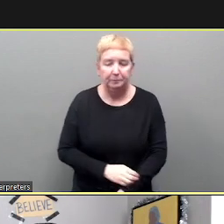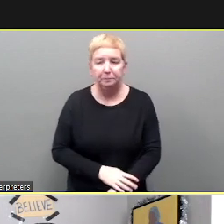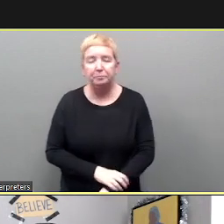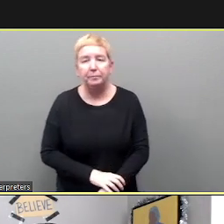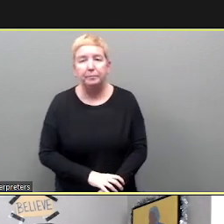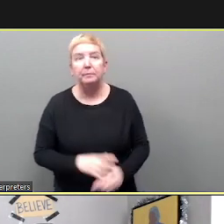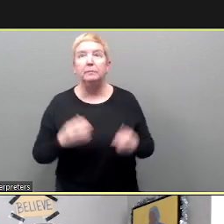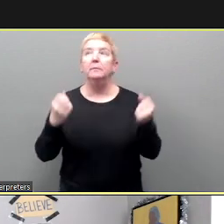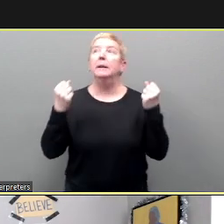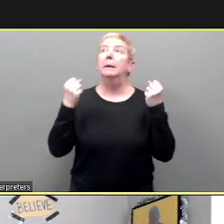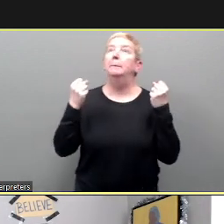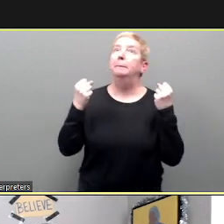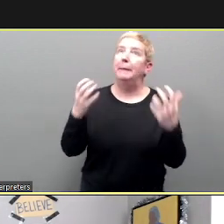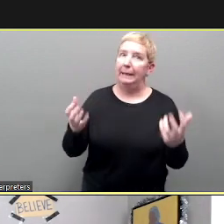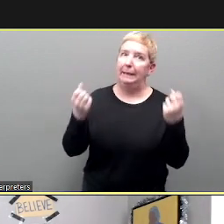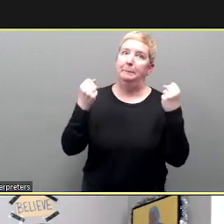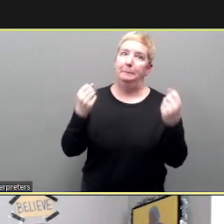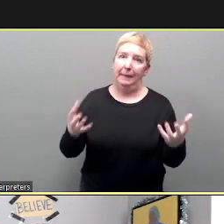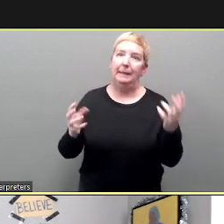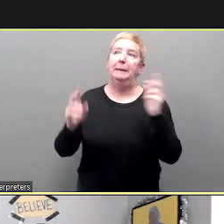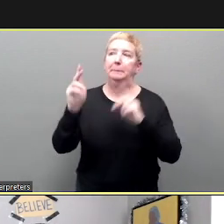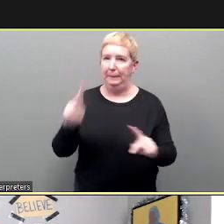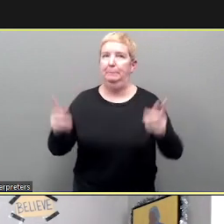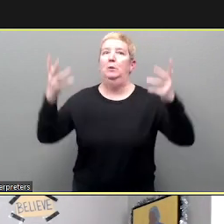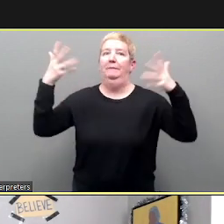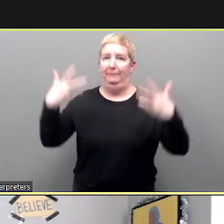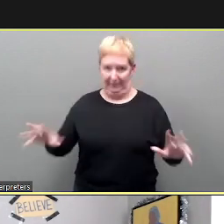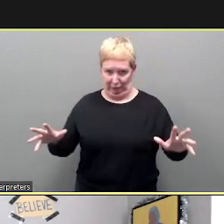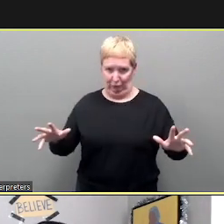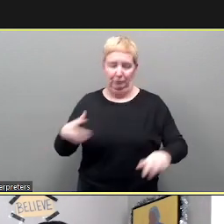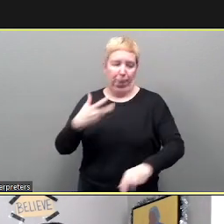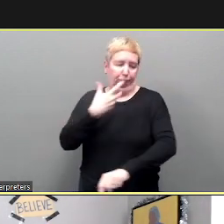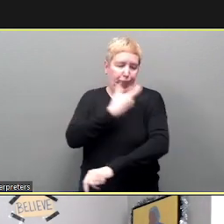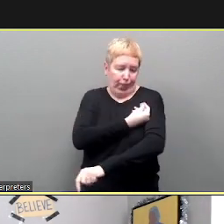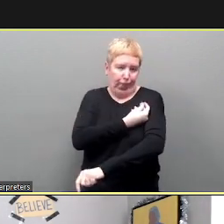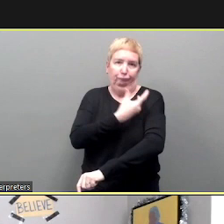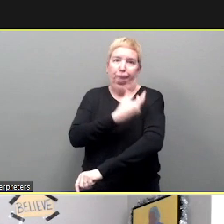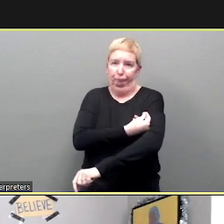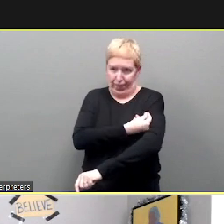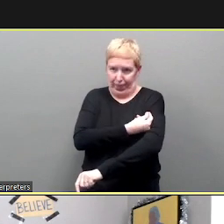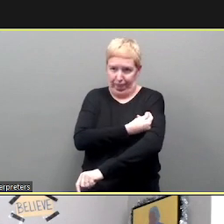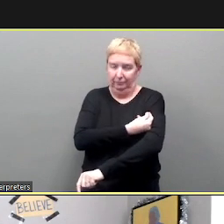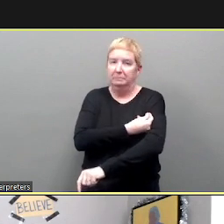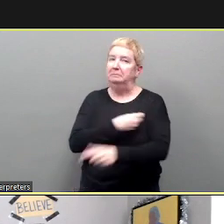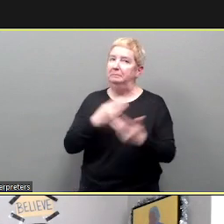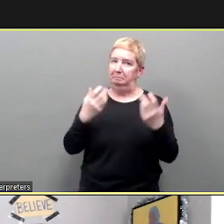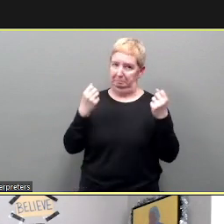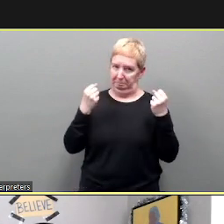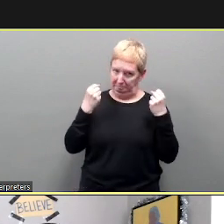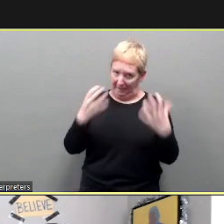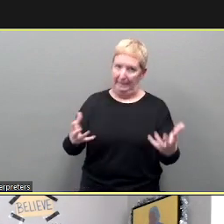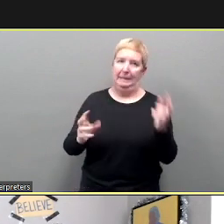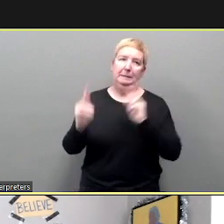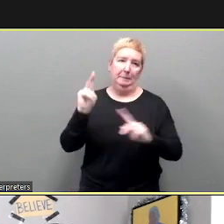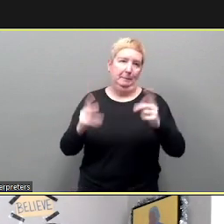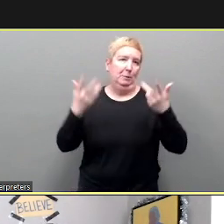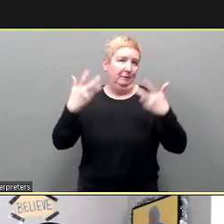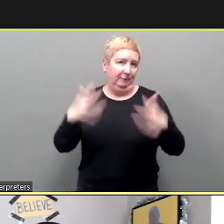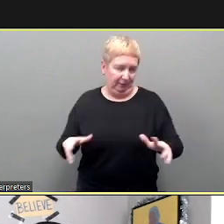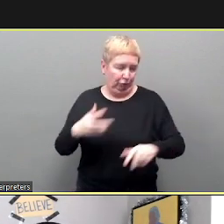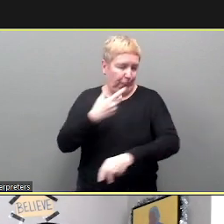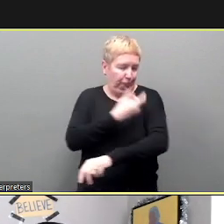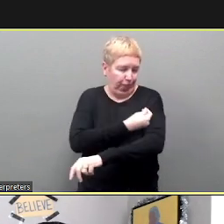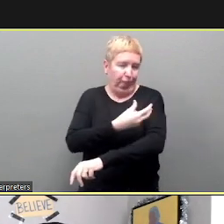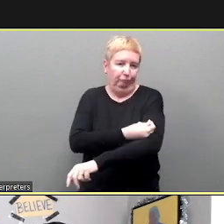many New Mexicans have completed their primary series, which is the first 2 doses of Pfizer